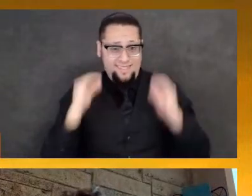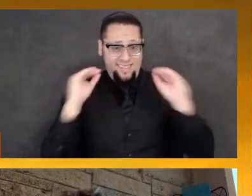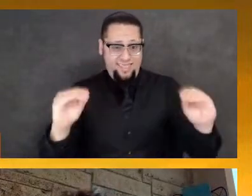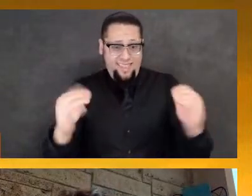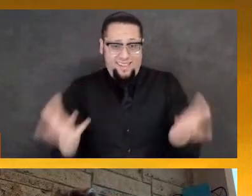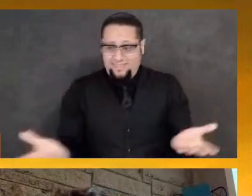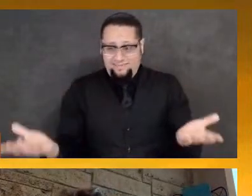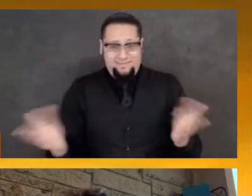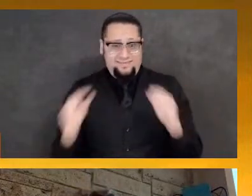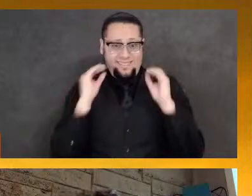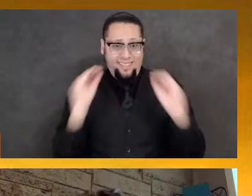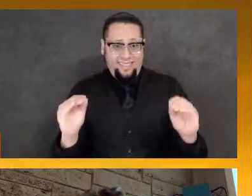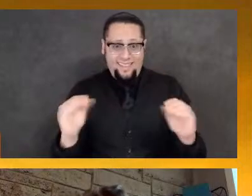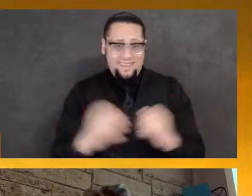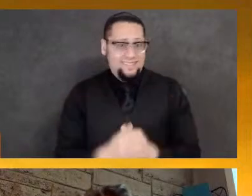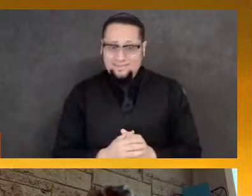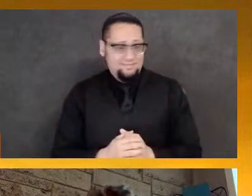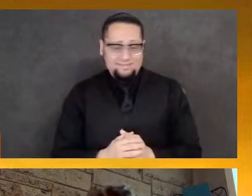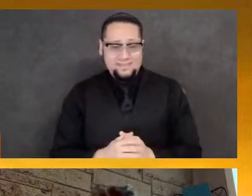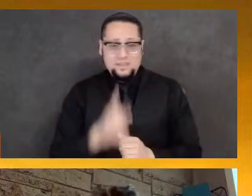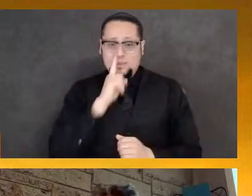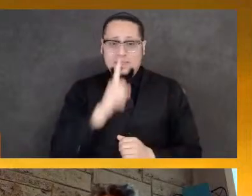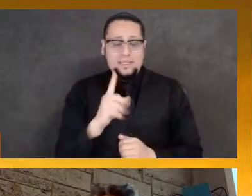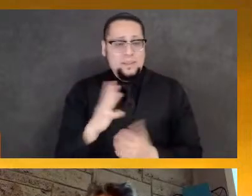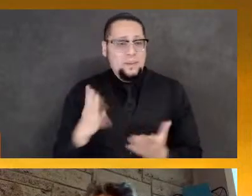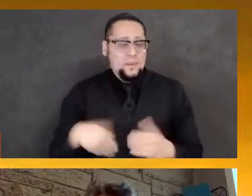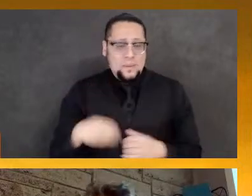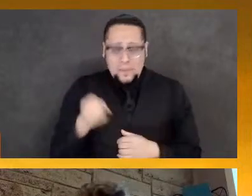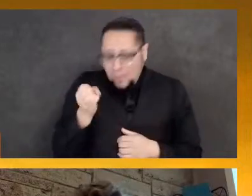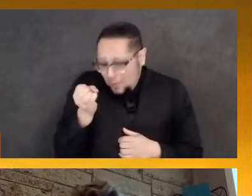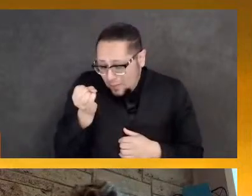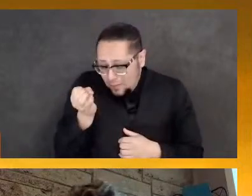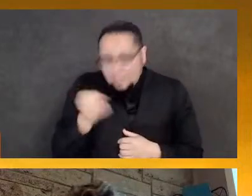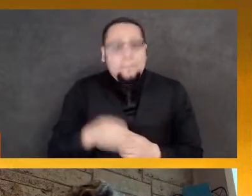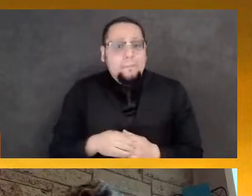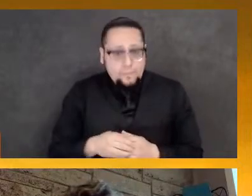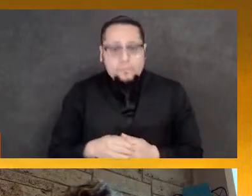There basically isn't one. There's at least in the